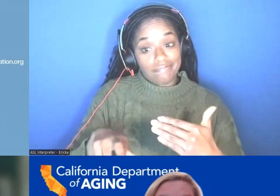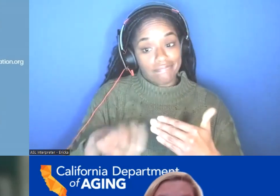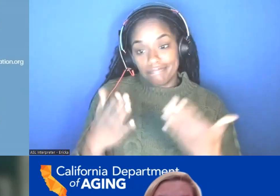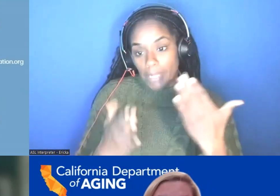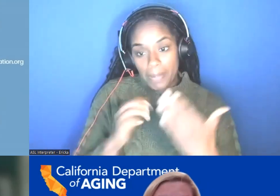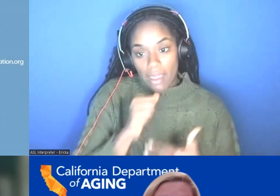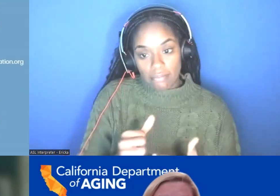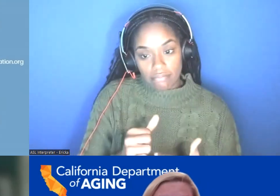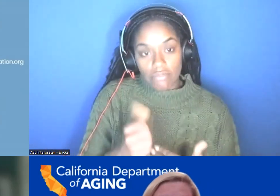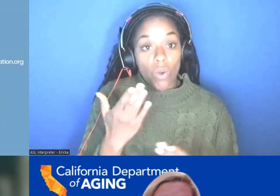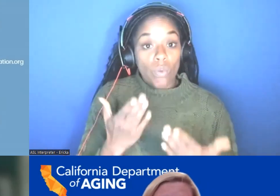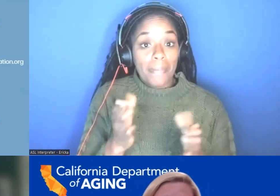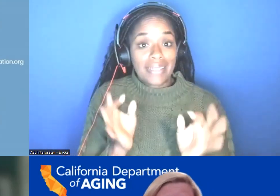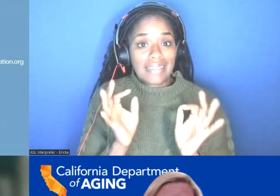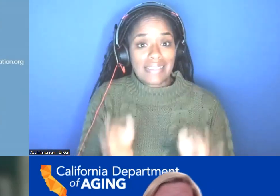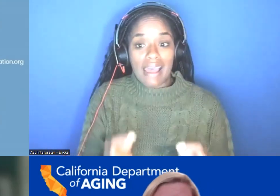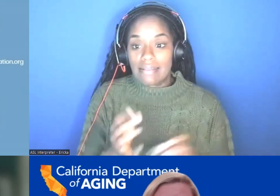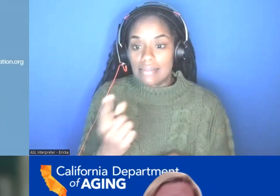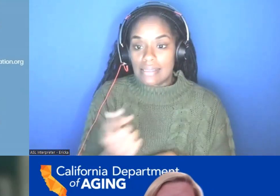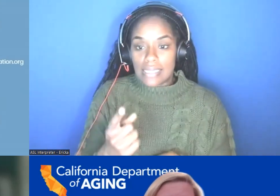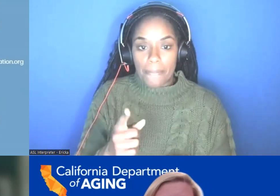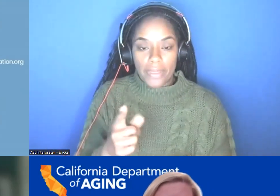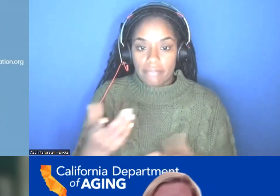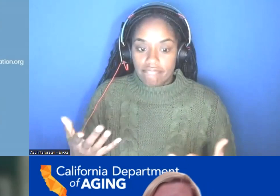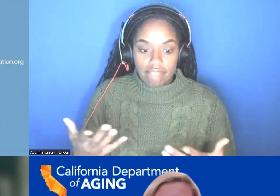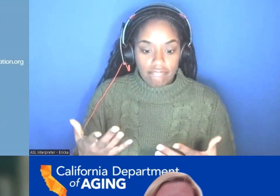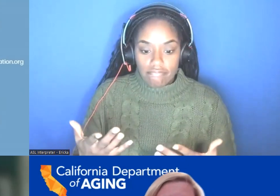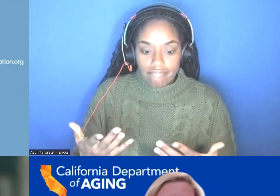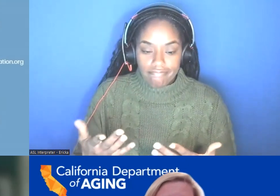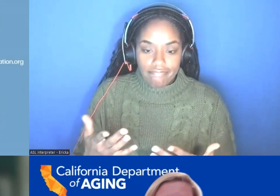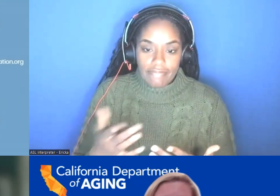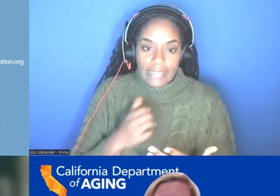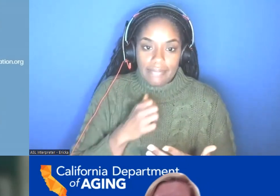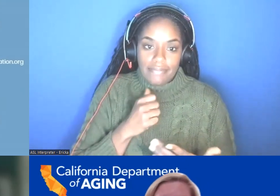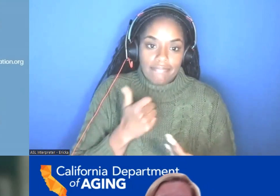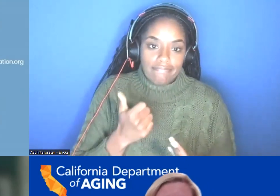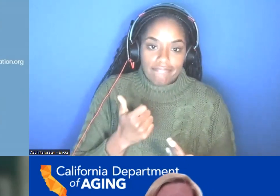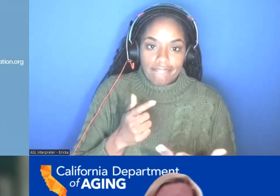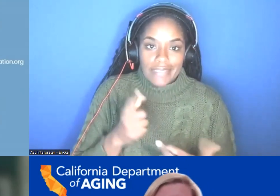may determine that something is not feasible or viable.